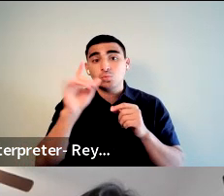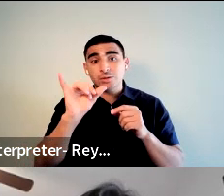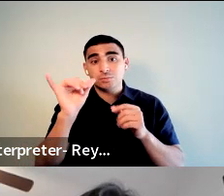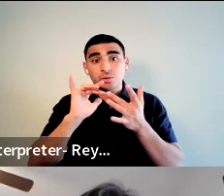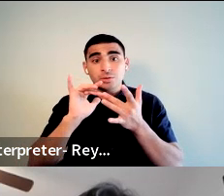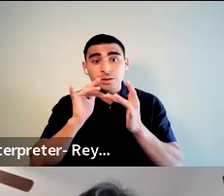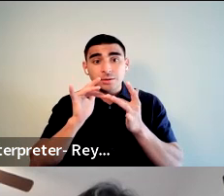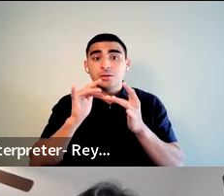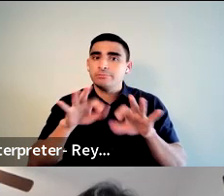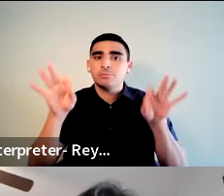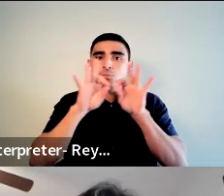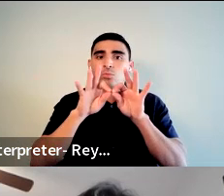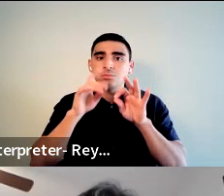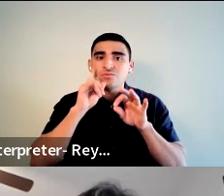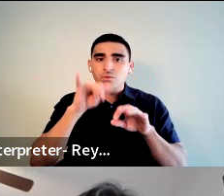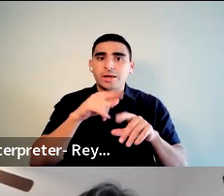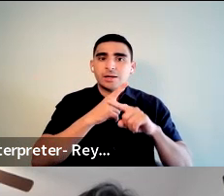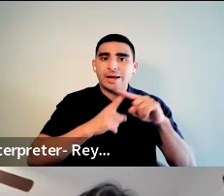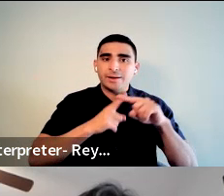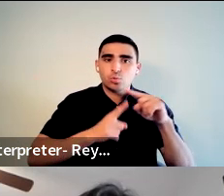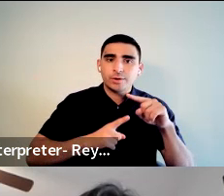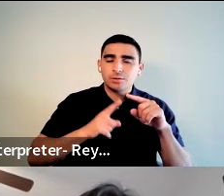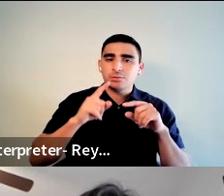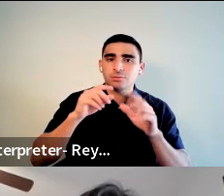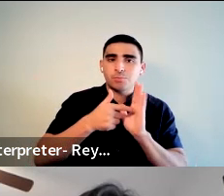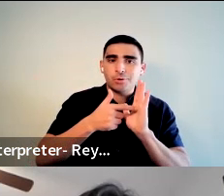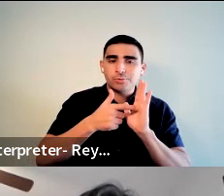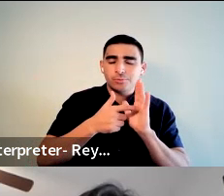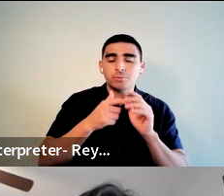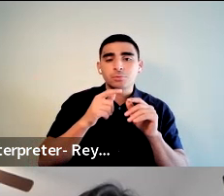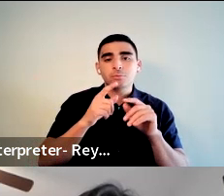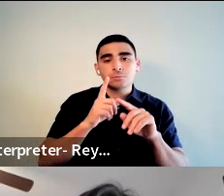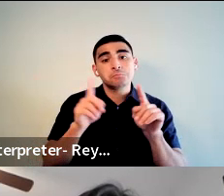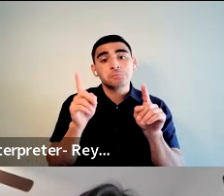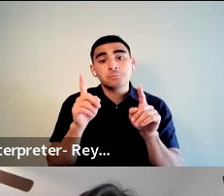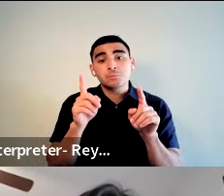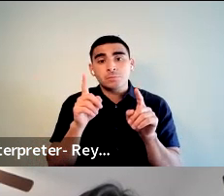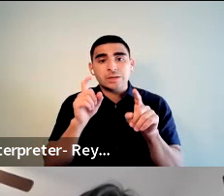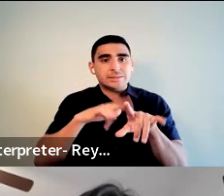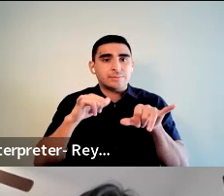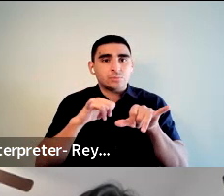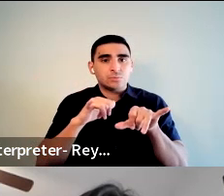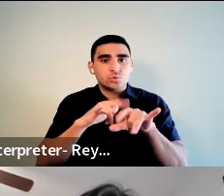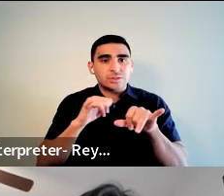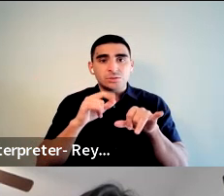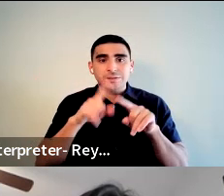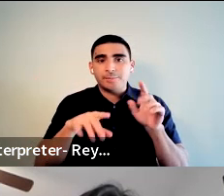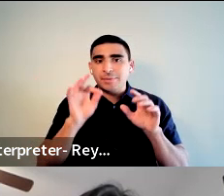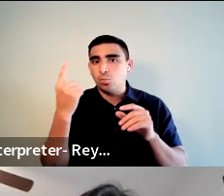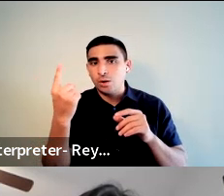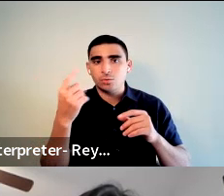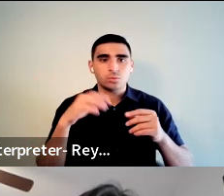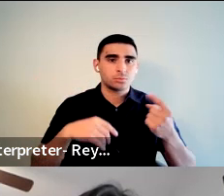these hybrid models in addition, but I think it needs to happen simultaneously, and it can't be one or the other.